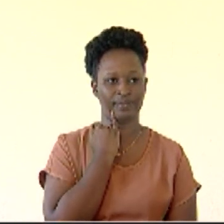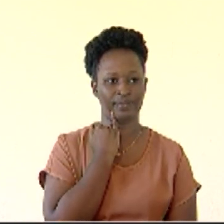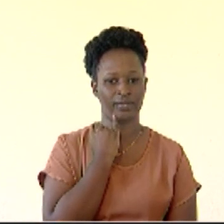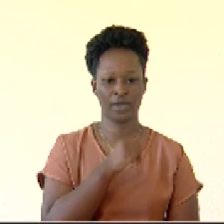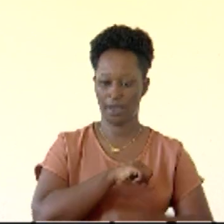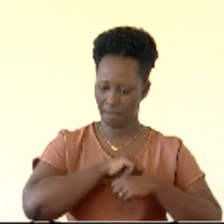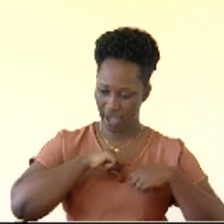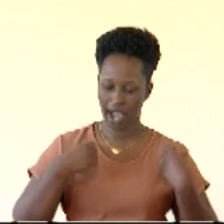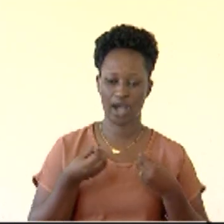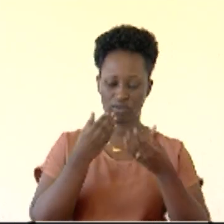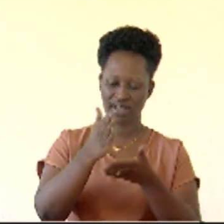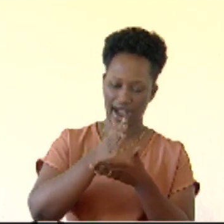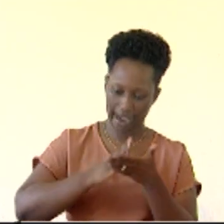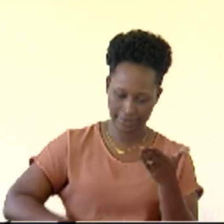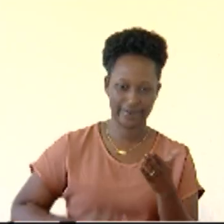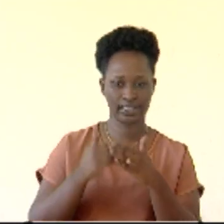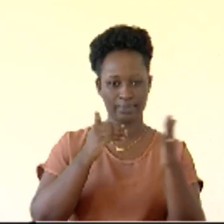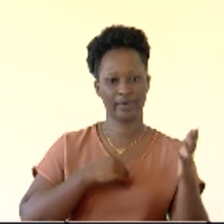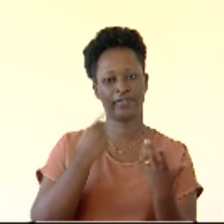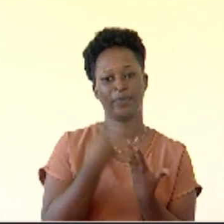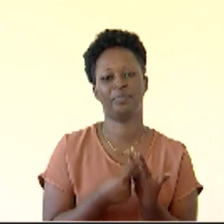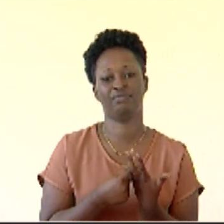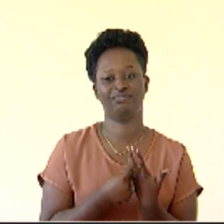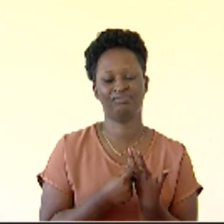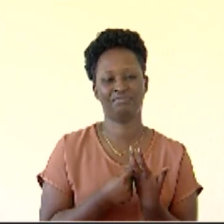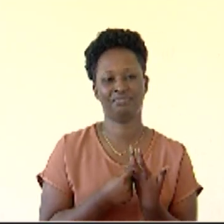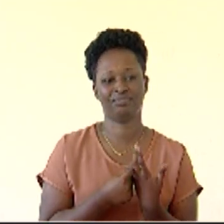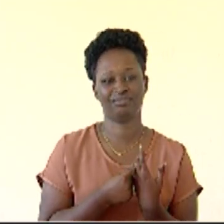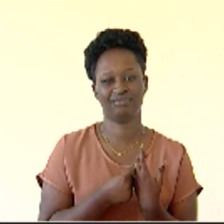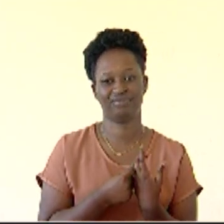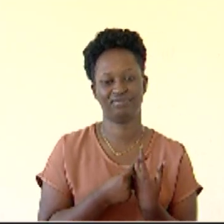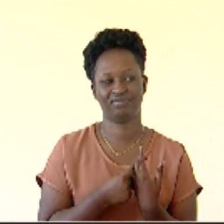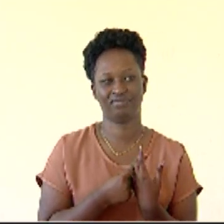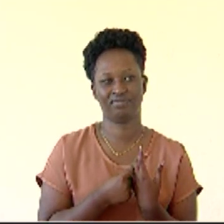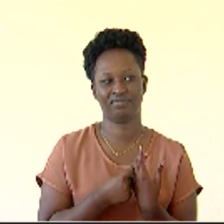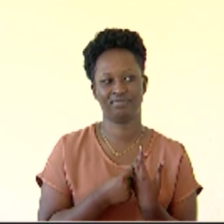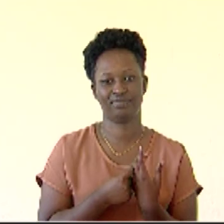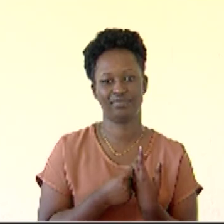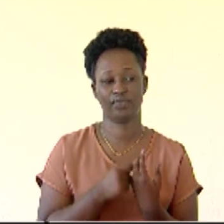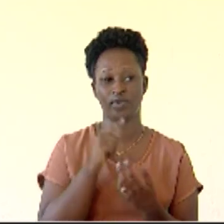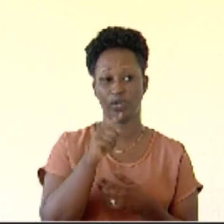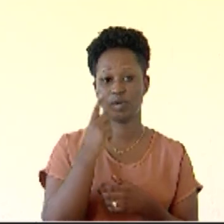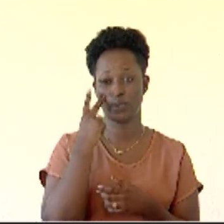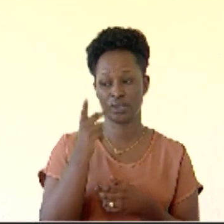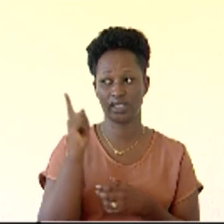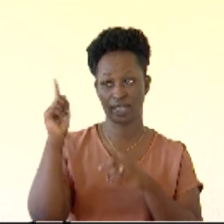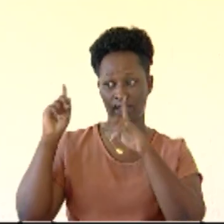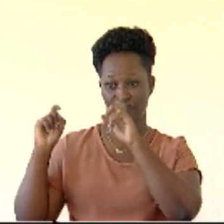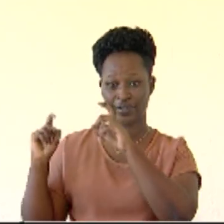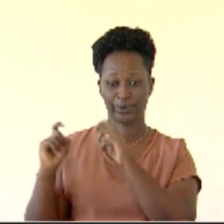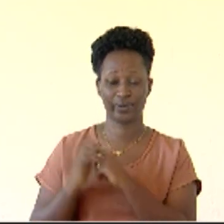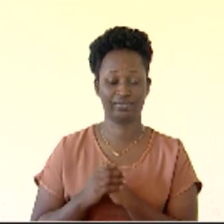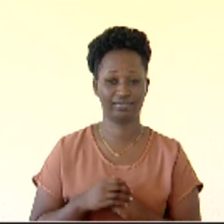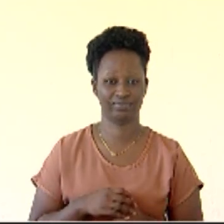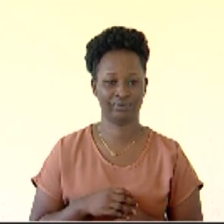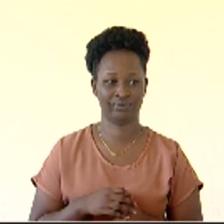Refuse advance before marriage from the boy. All right? So you see, that is the diagram, and I think everybody is